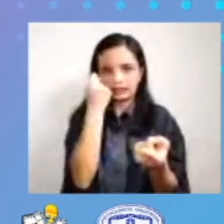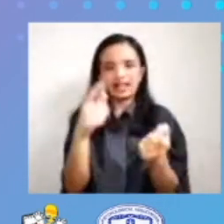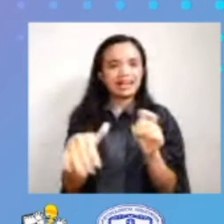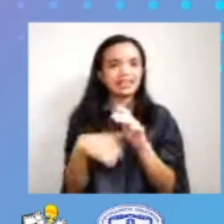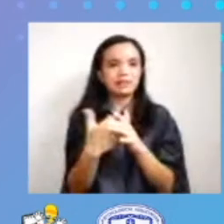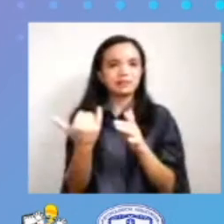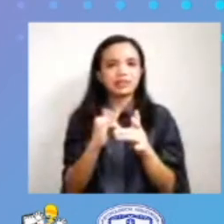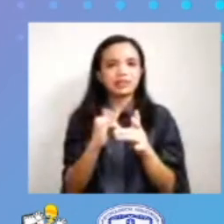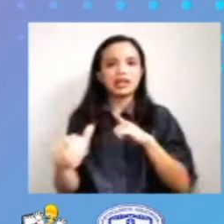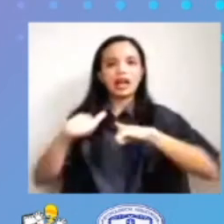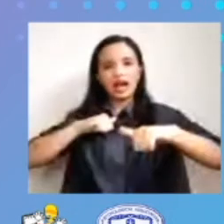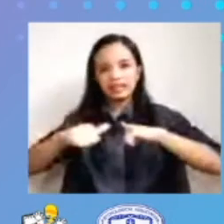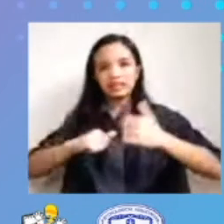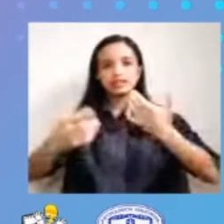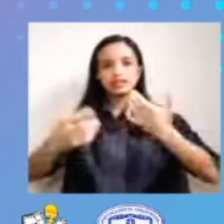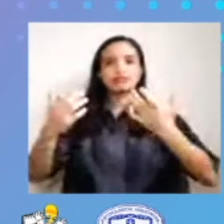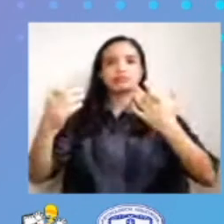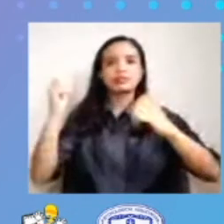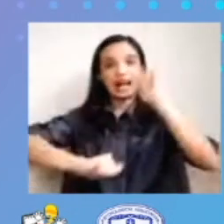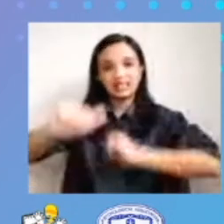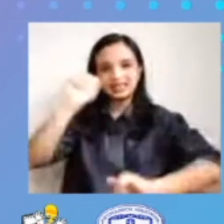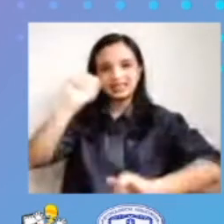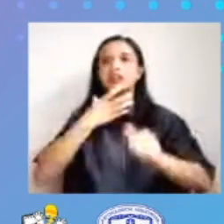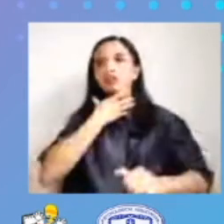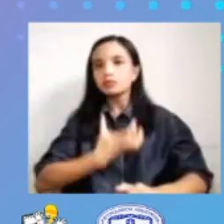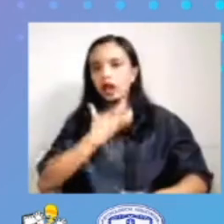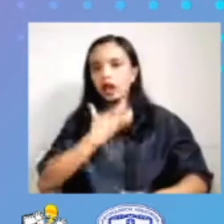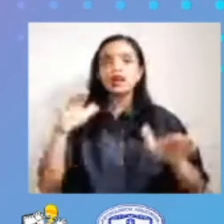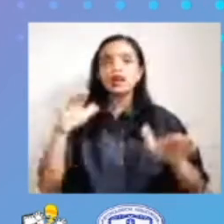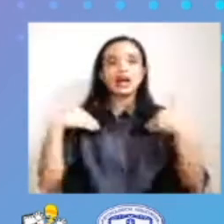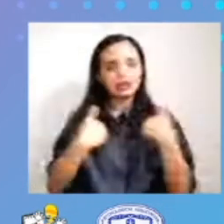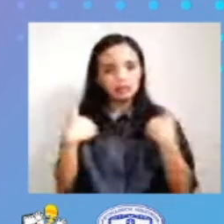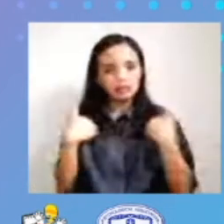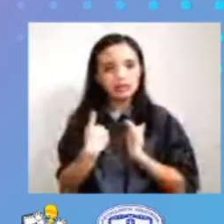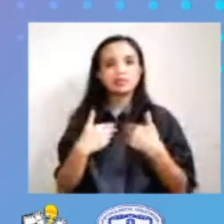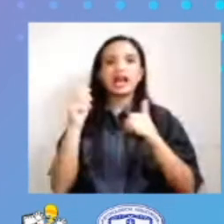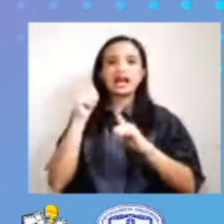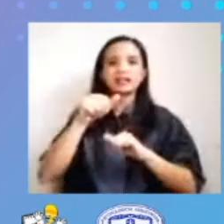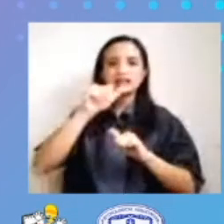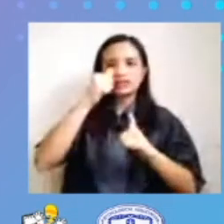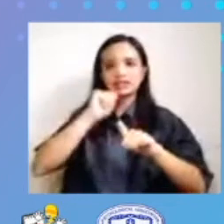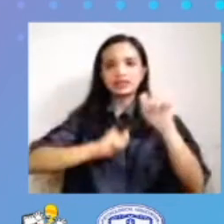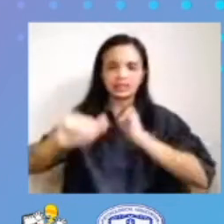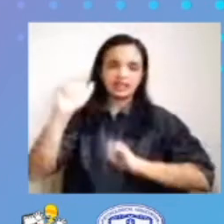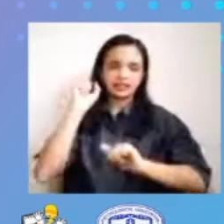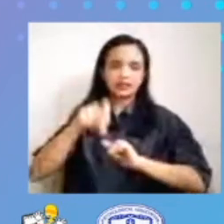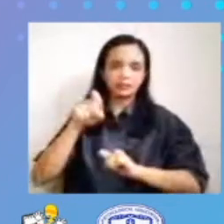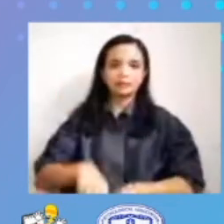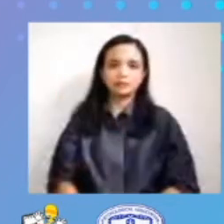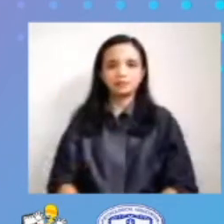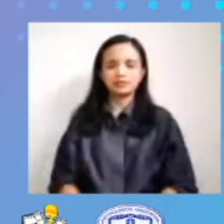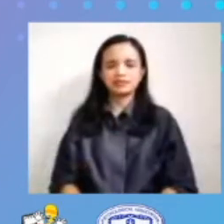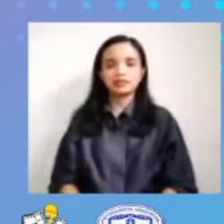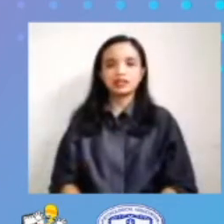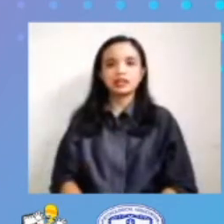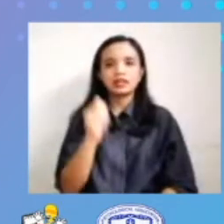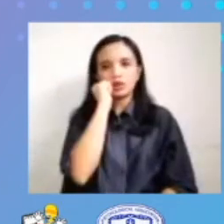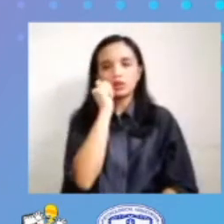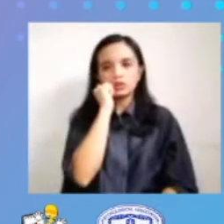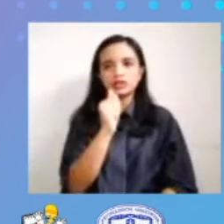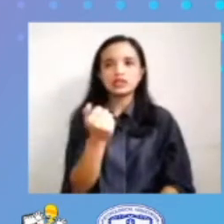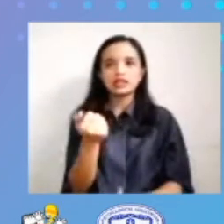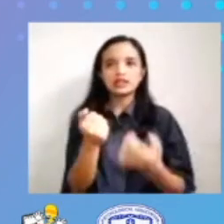my students. When you do something that you also enjoy, like if you like dancing and that's the best exercise for you, then involve your